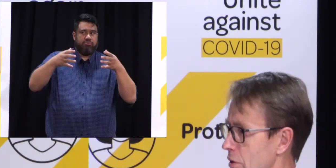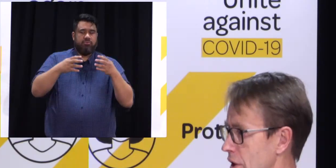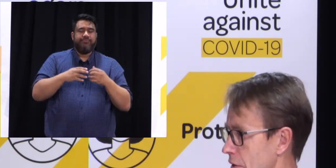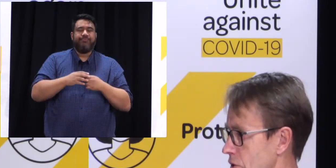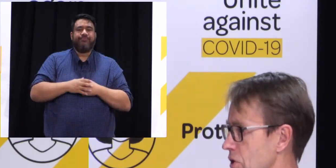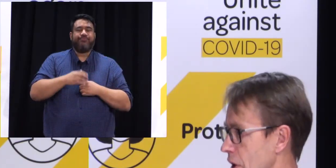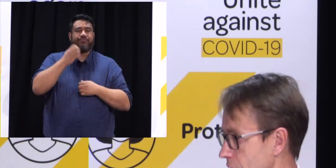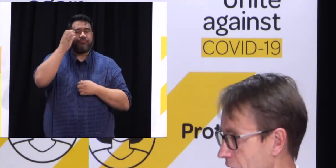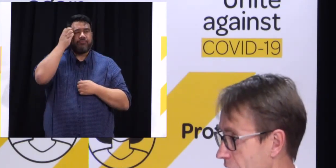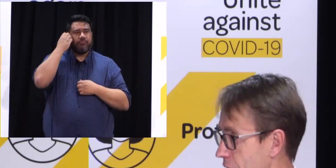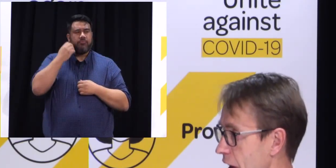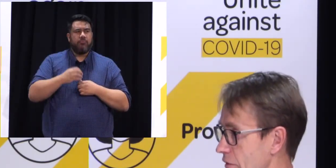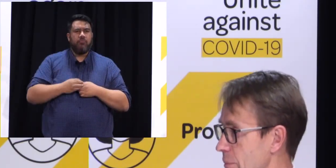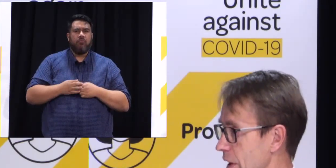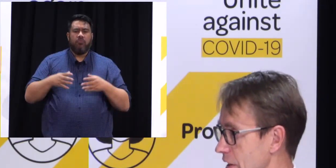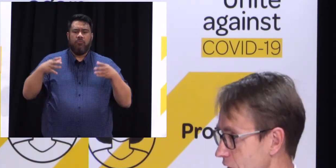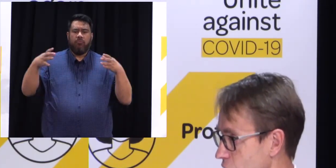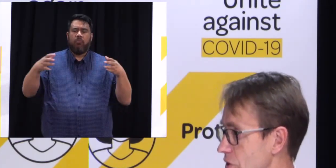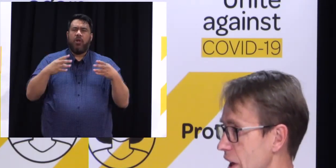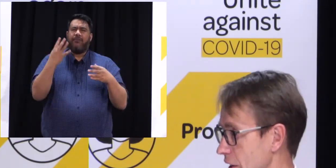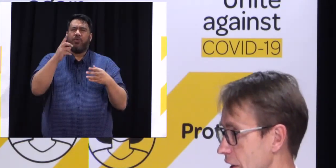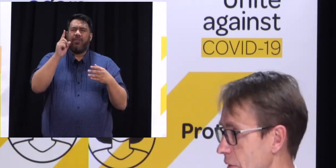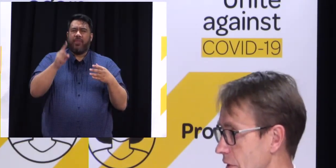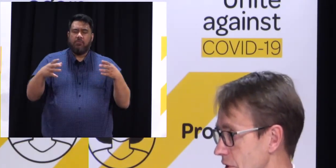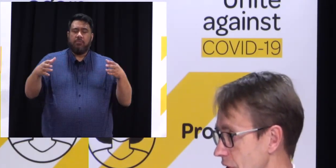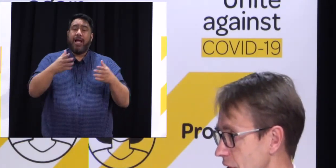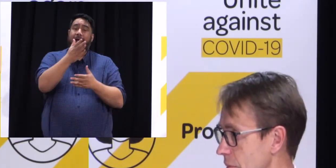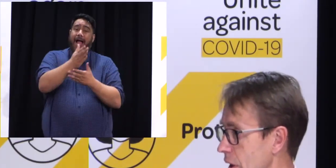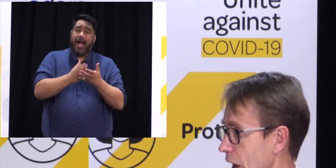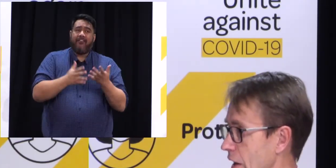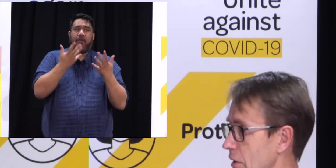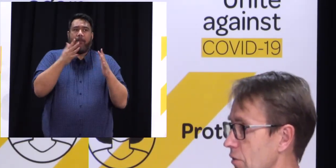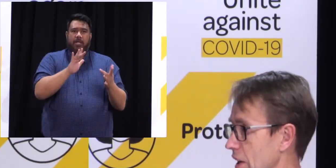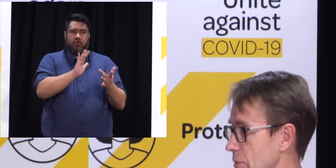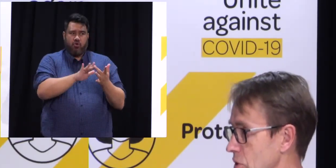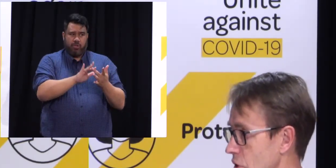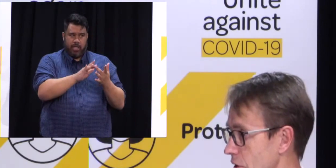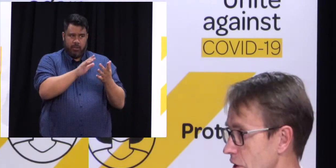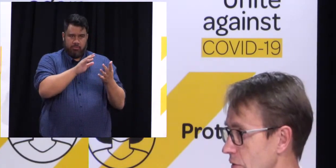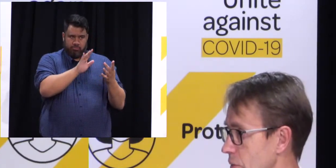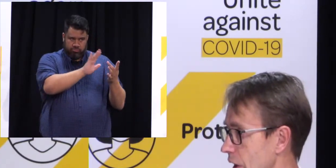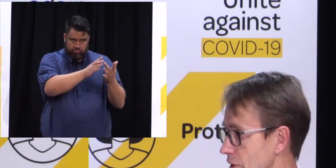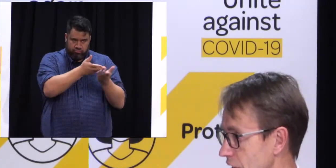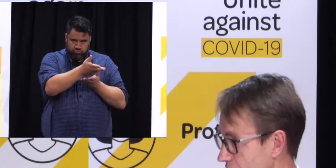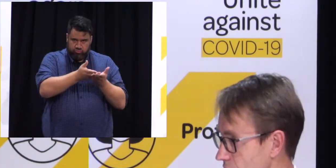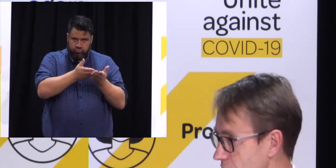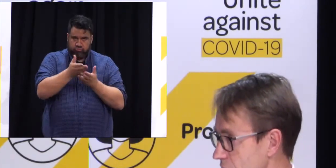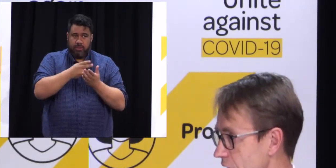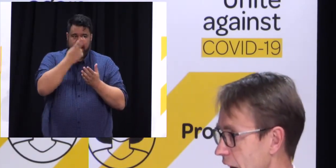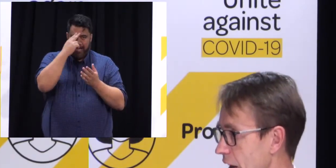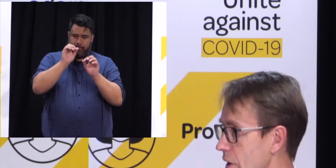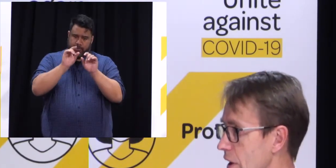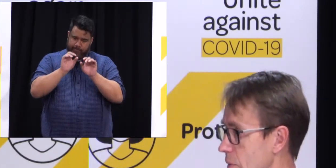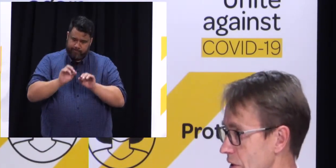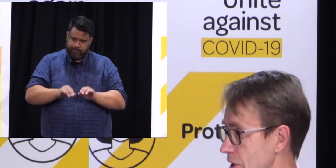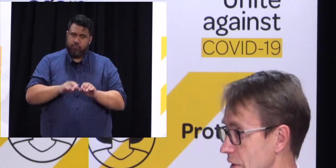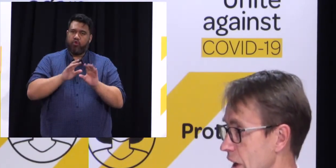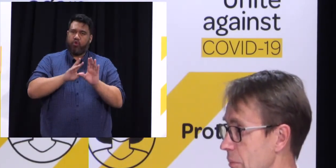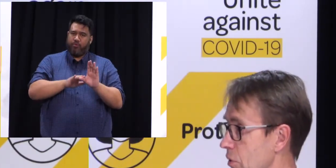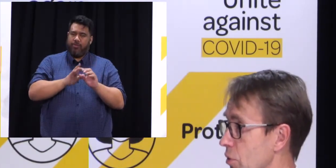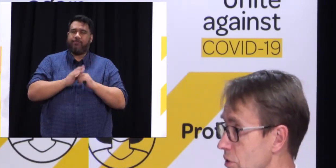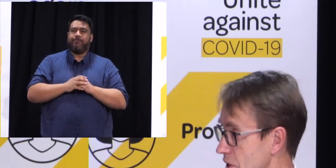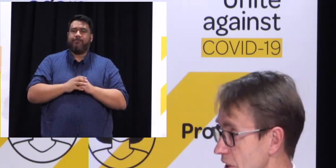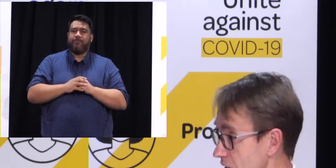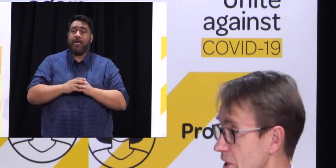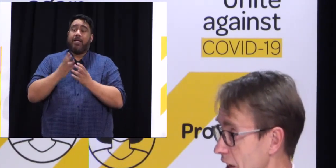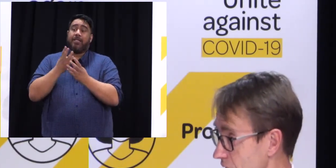Of those, just over half have been contacted and are in the system, and the vast majority of the ones that haven't yet are ones that have